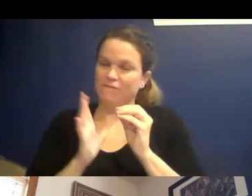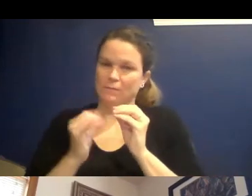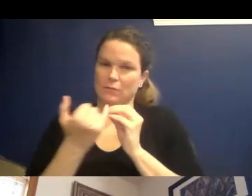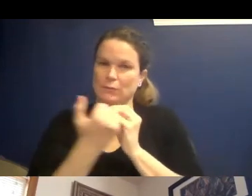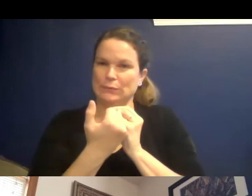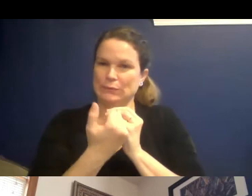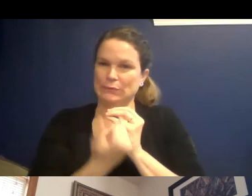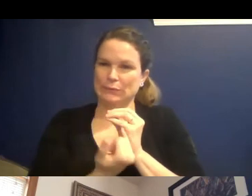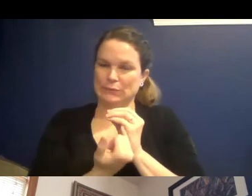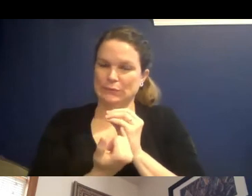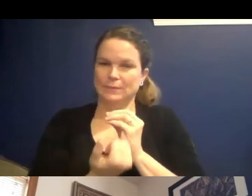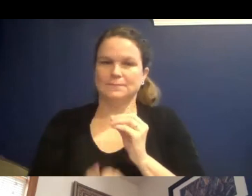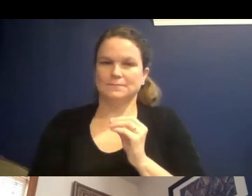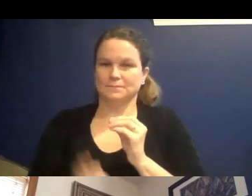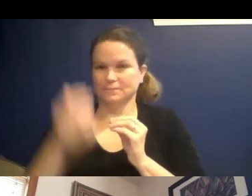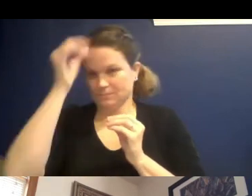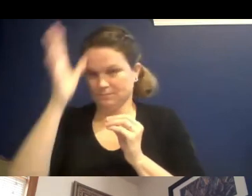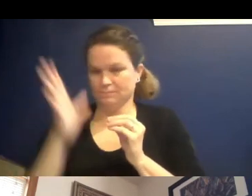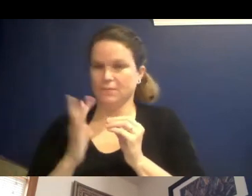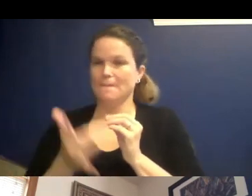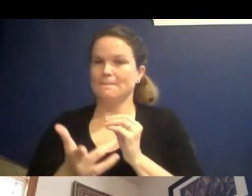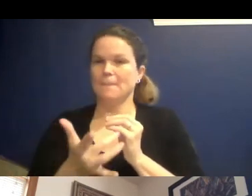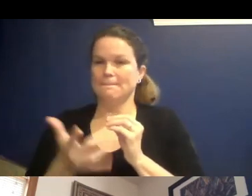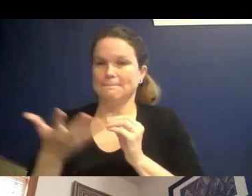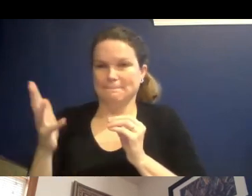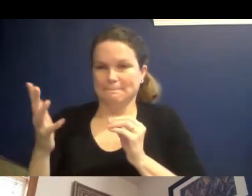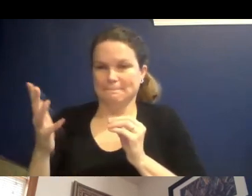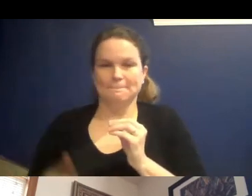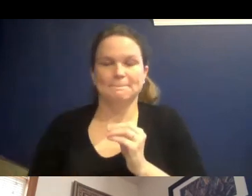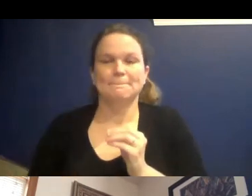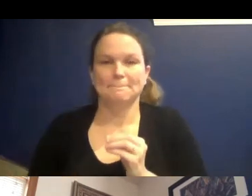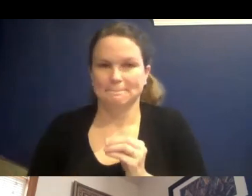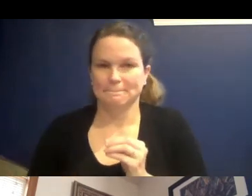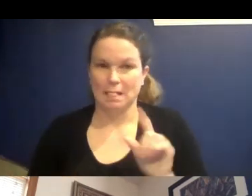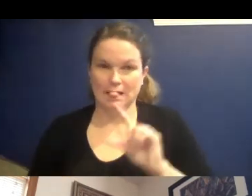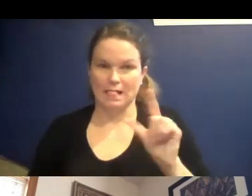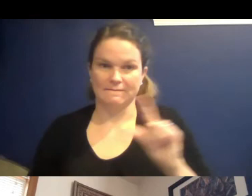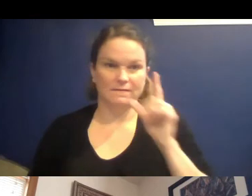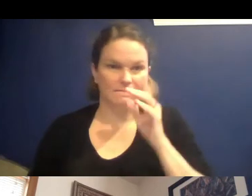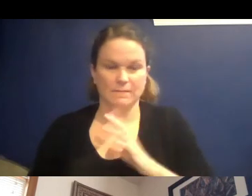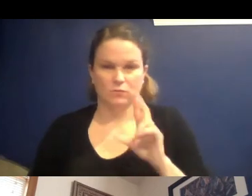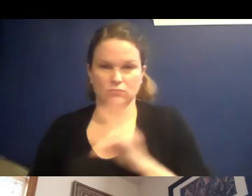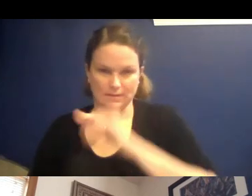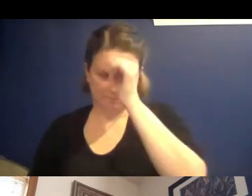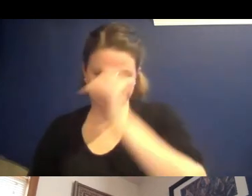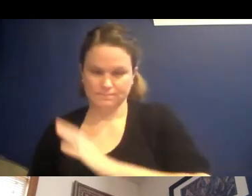holdfast tubercles, and the males will have a little dimple. So on the left is a female, on the right is a